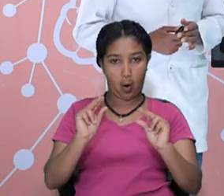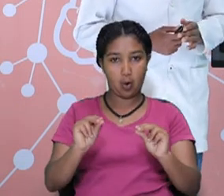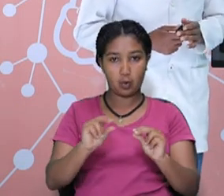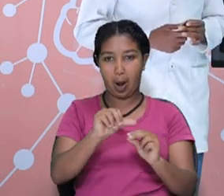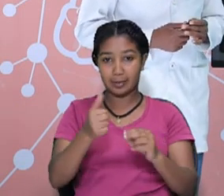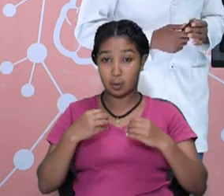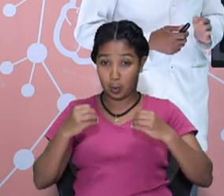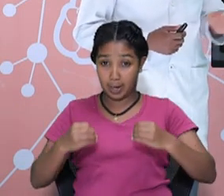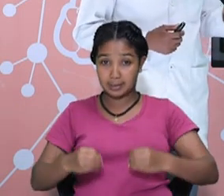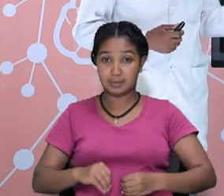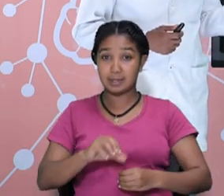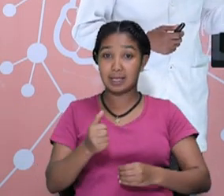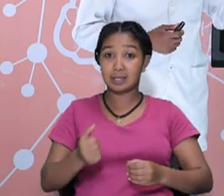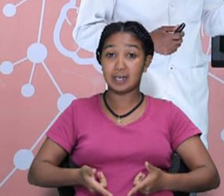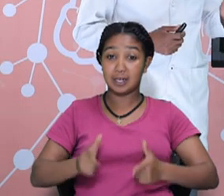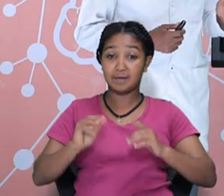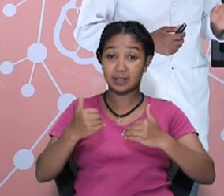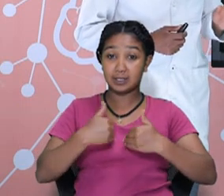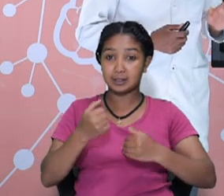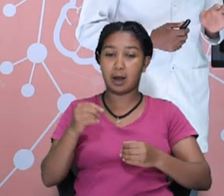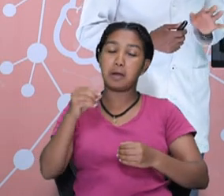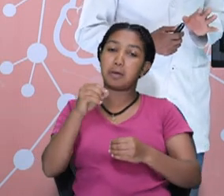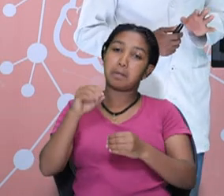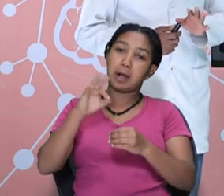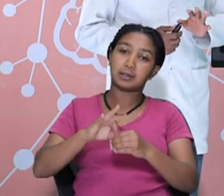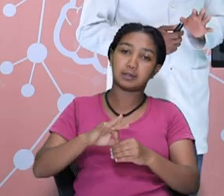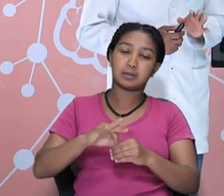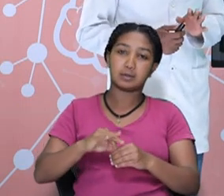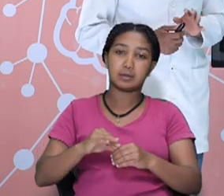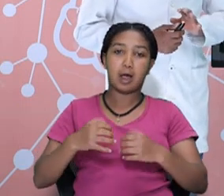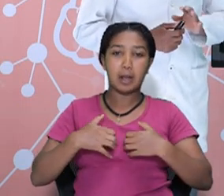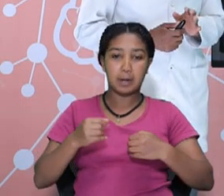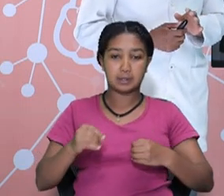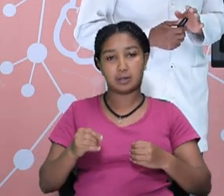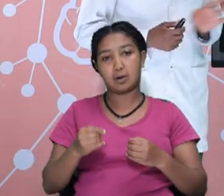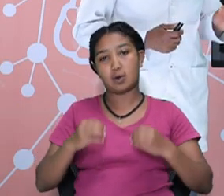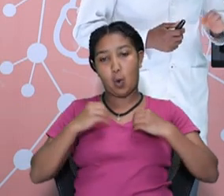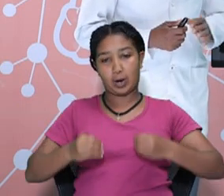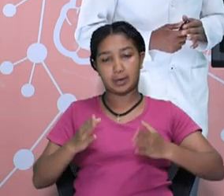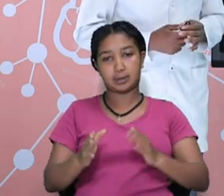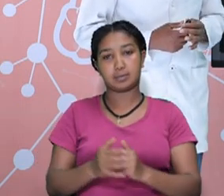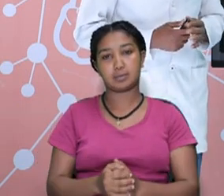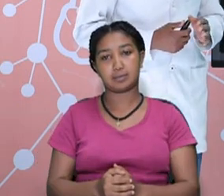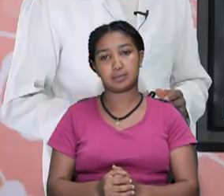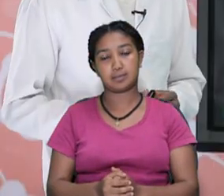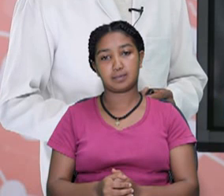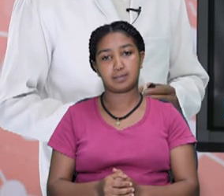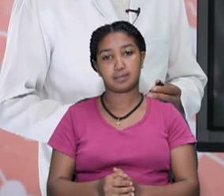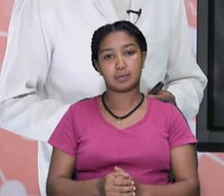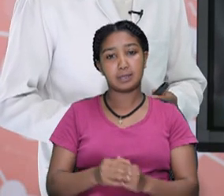No other organisms. The living things are plants, animals, and the microorganisms are the living things with an